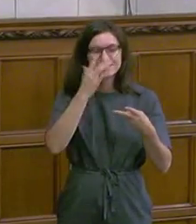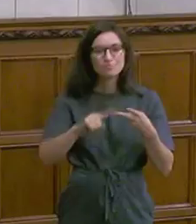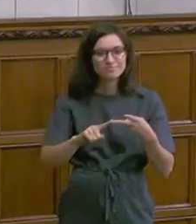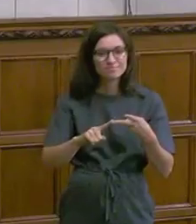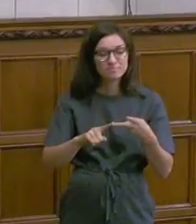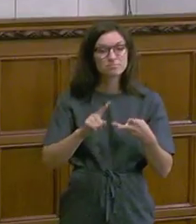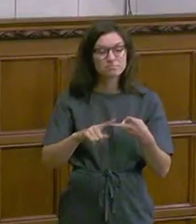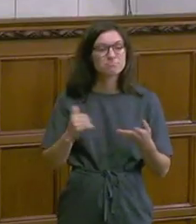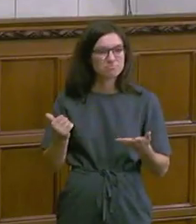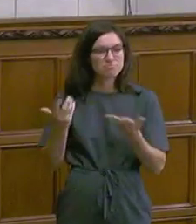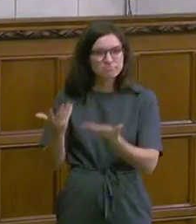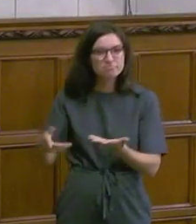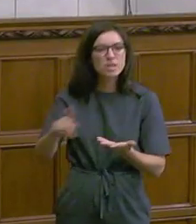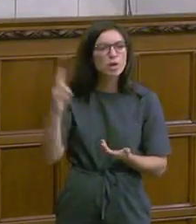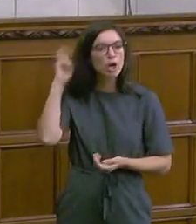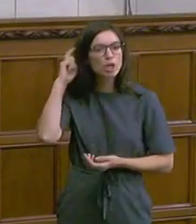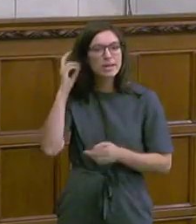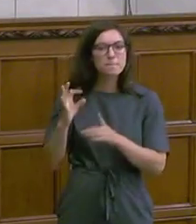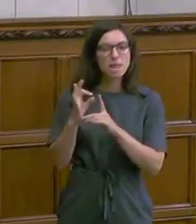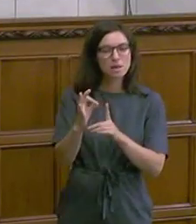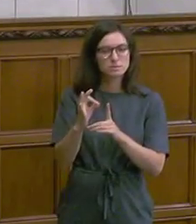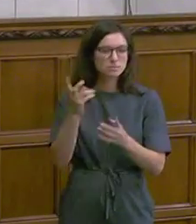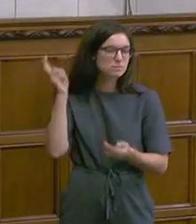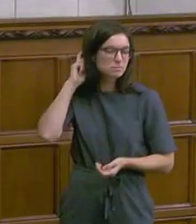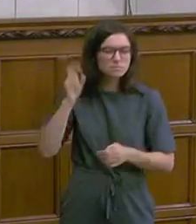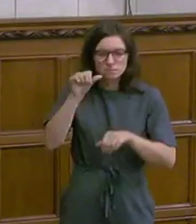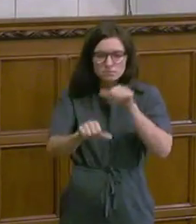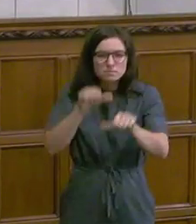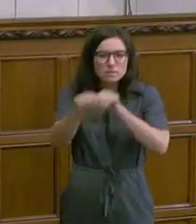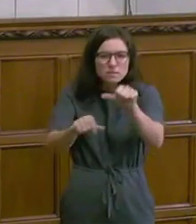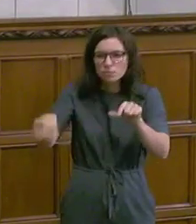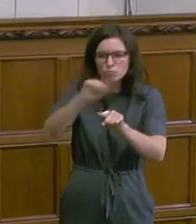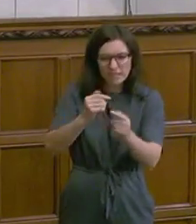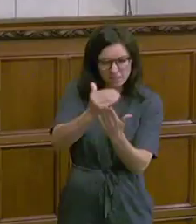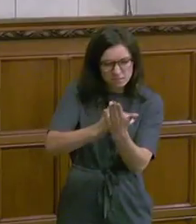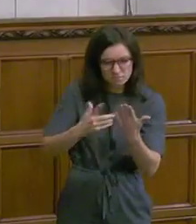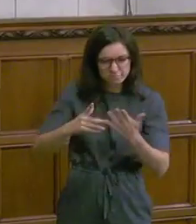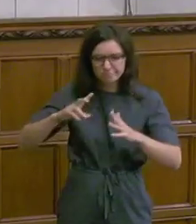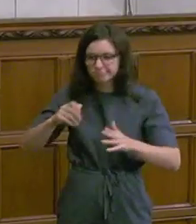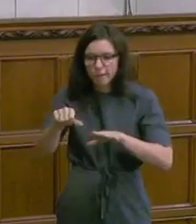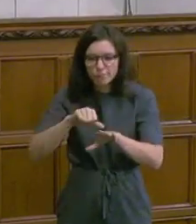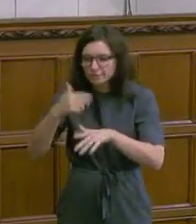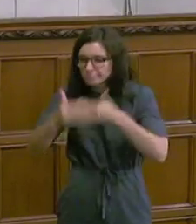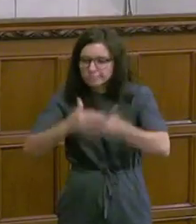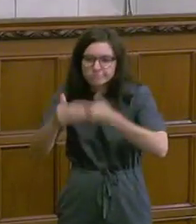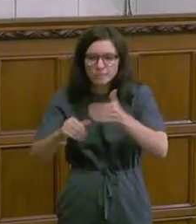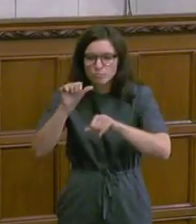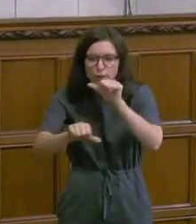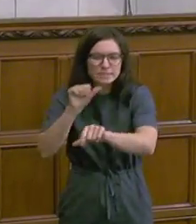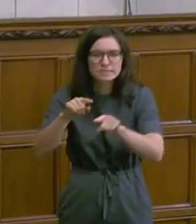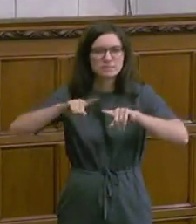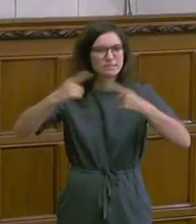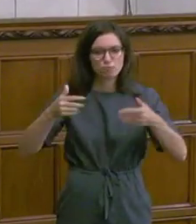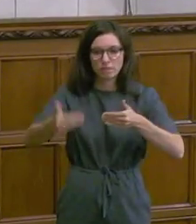for cochlear implants are now out of date and out of step with most developed countries such as the US and Australia. Lots of parents